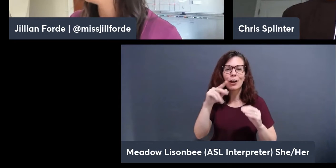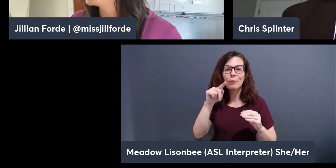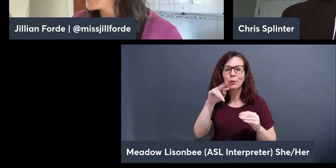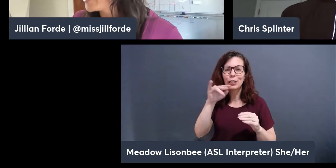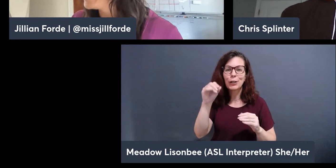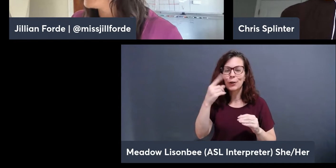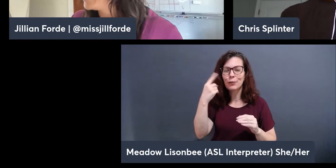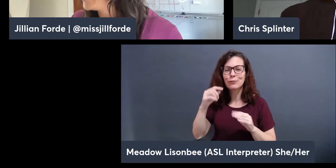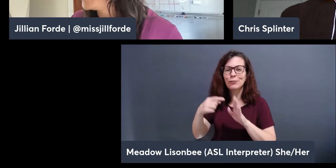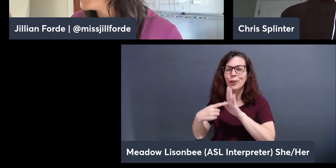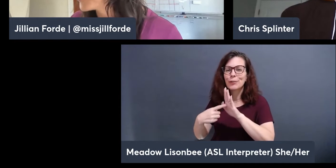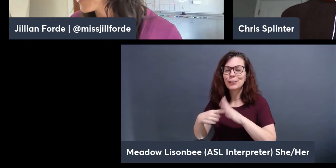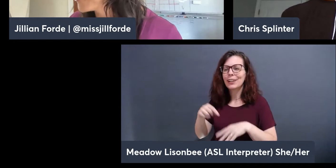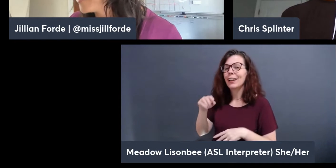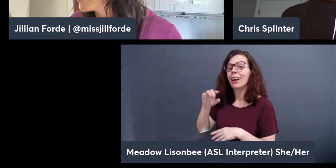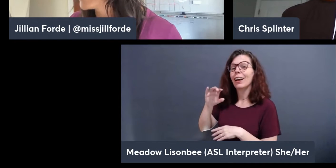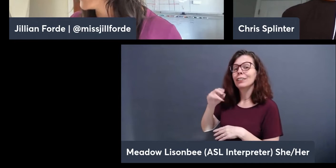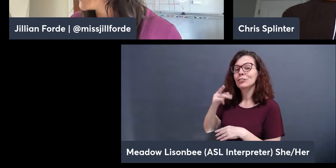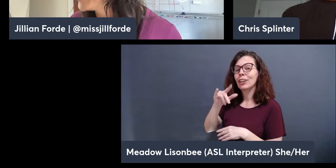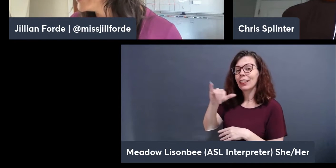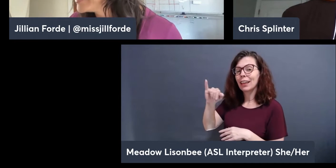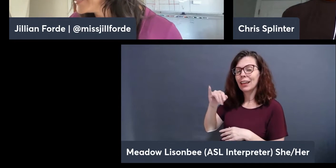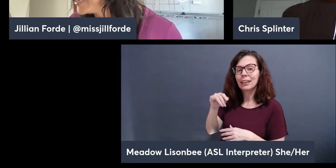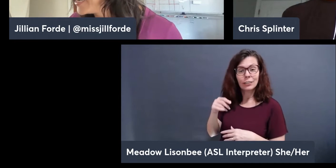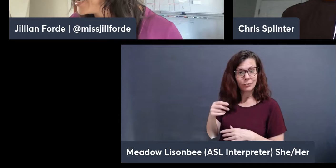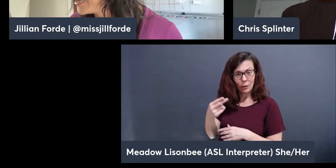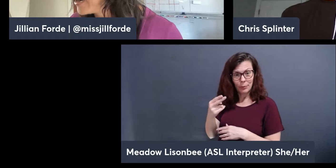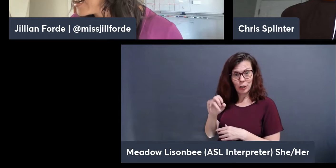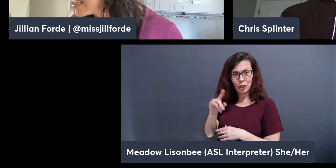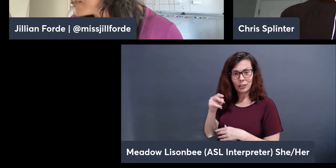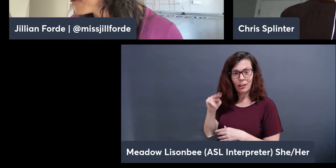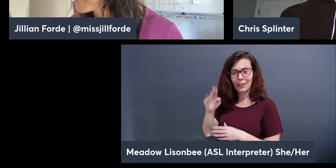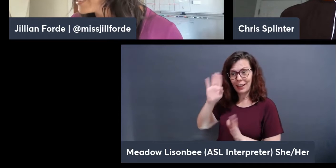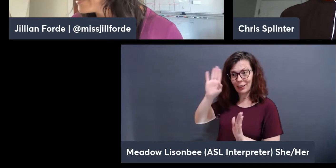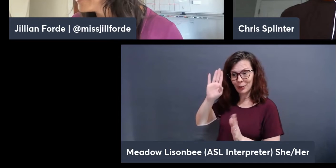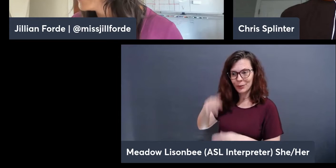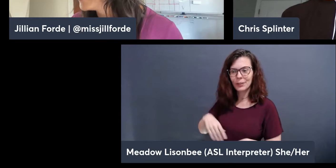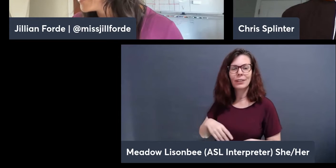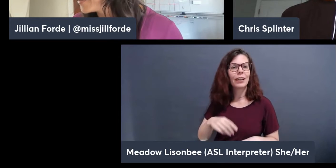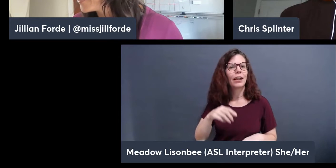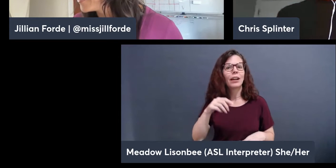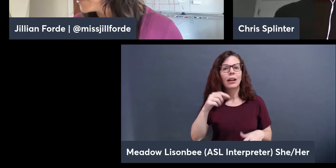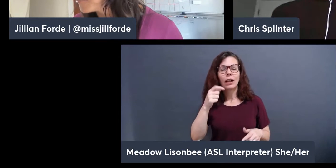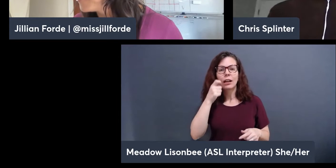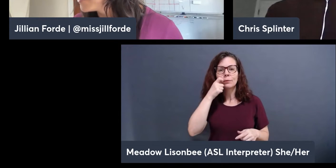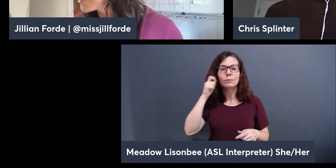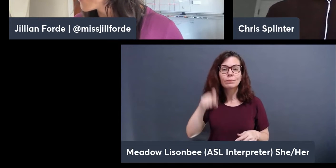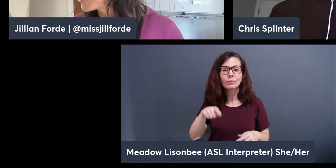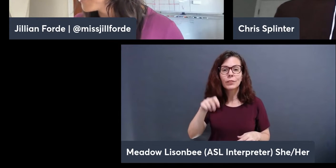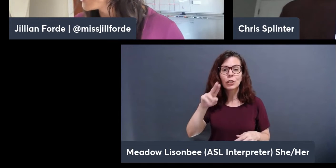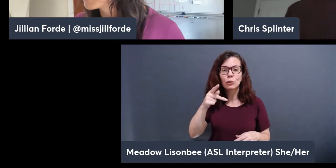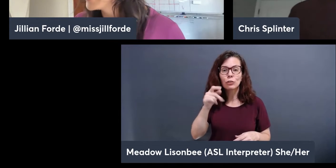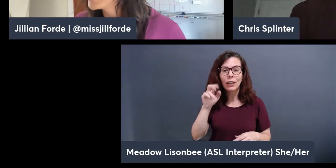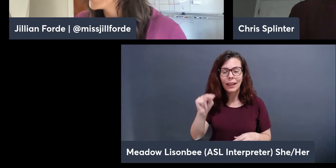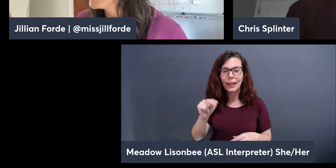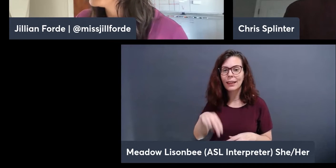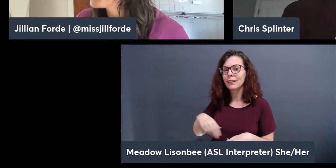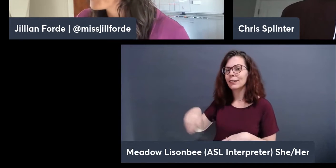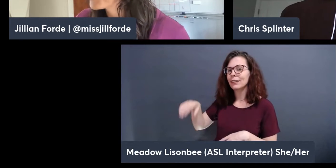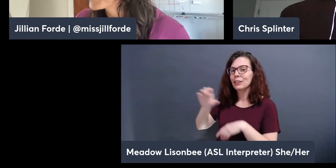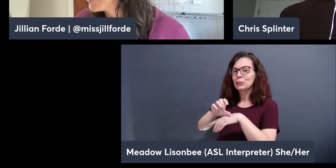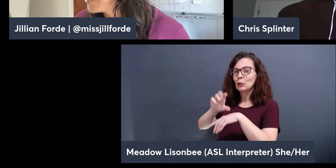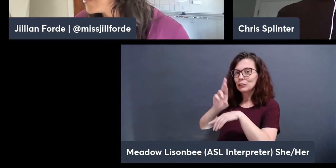emojis. Chile, Hernan, hello. I think Ukraine, Felix from Costa